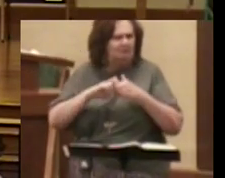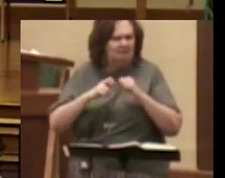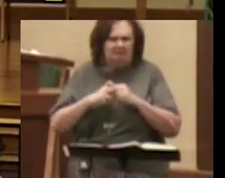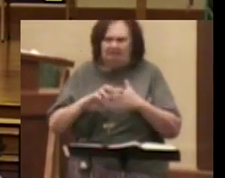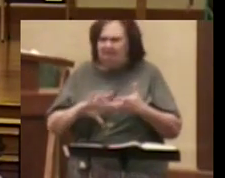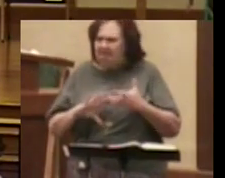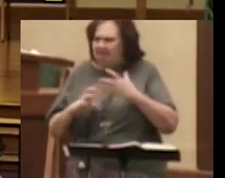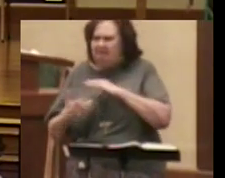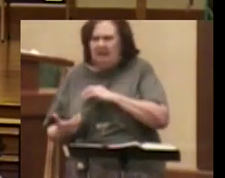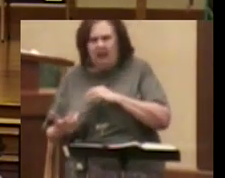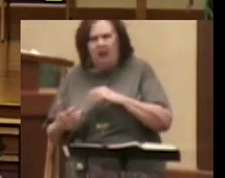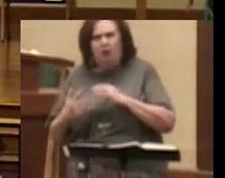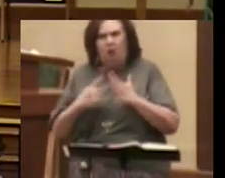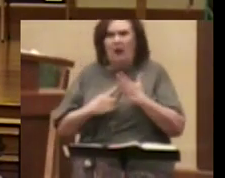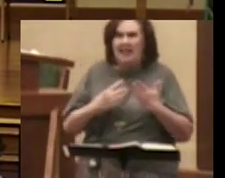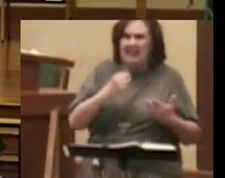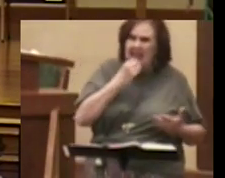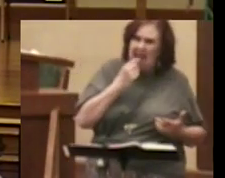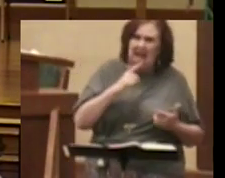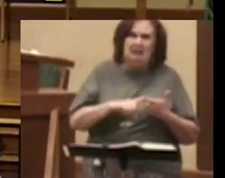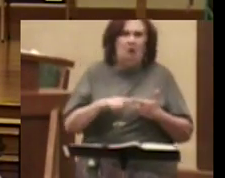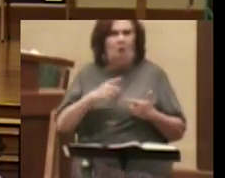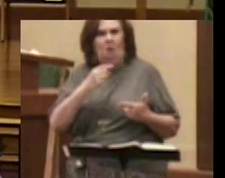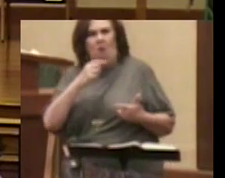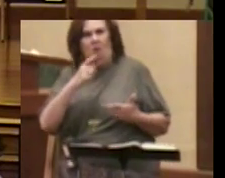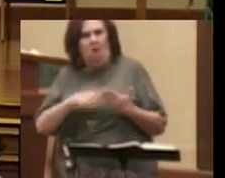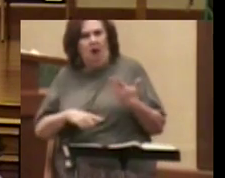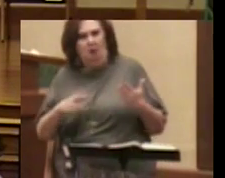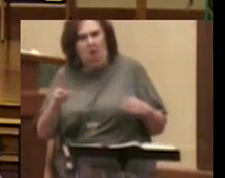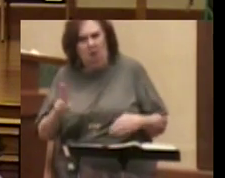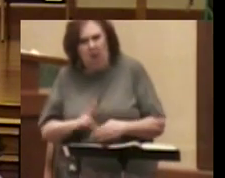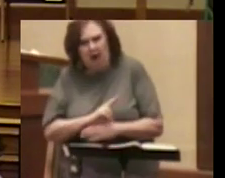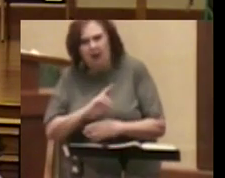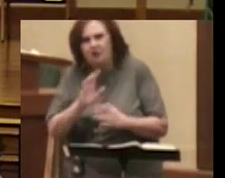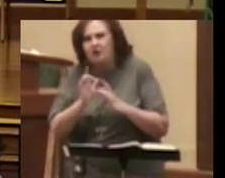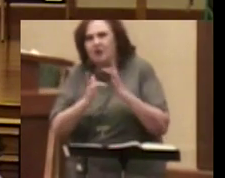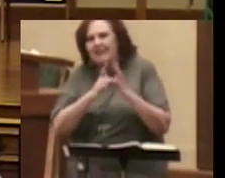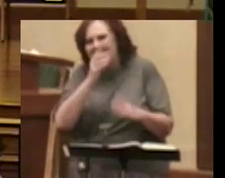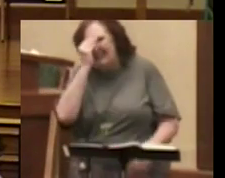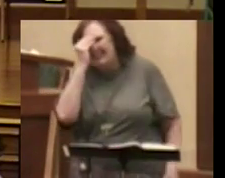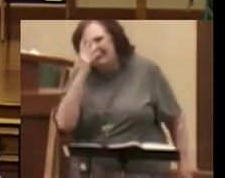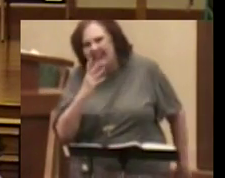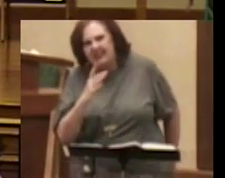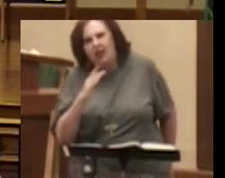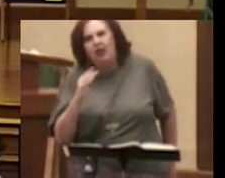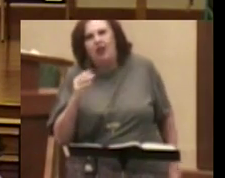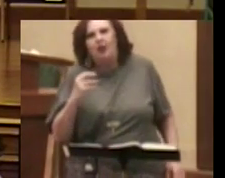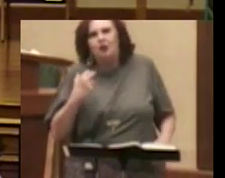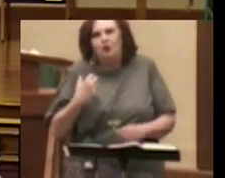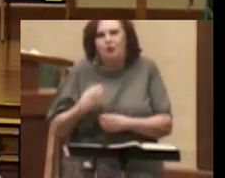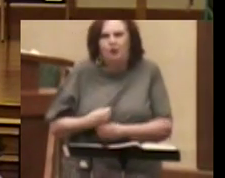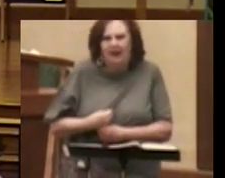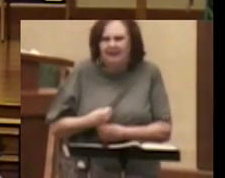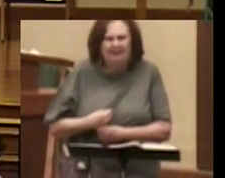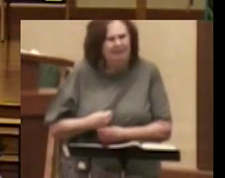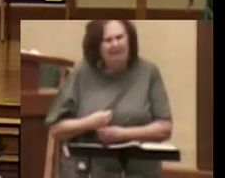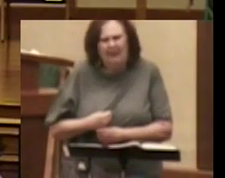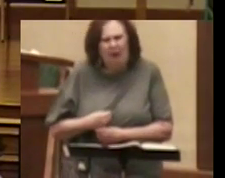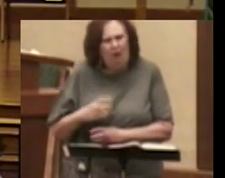you wonder, what will I eat? What will I wear? Jesus says, trust and do not